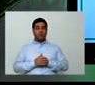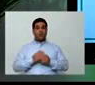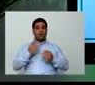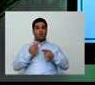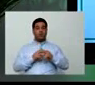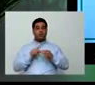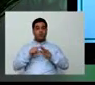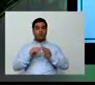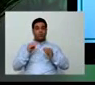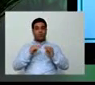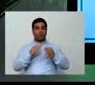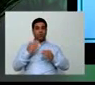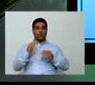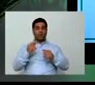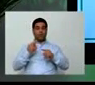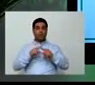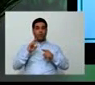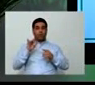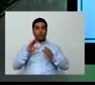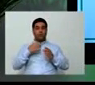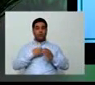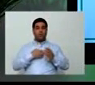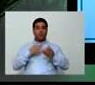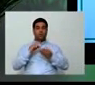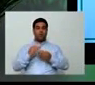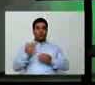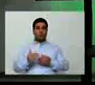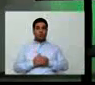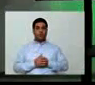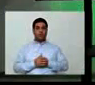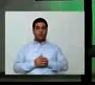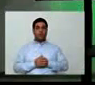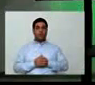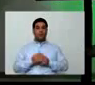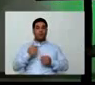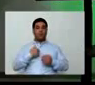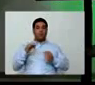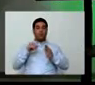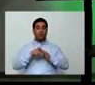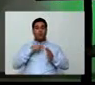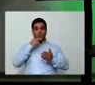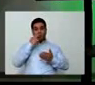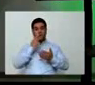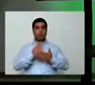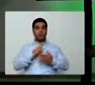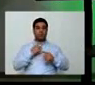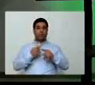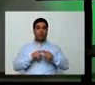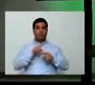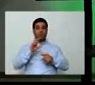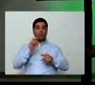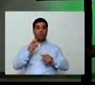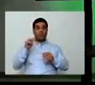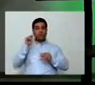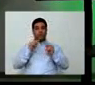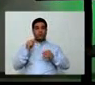berilgan sizlarga hayotning tuzilish darajalari va ularning komponentlari va asosiy jarayonlar. Biz bular haqida e'tibor bergan bo'lsangiz, mana shu biologiya